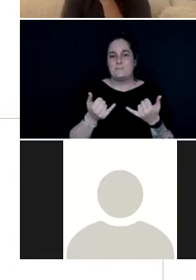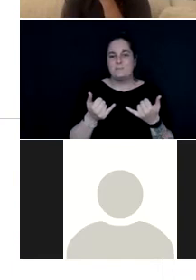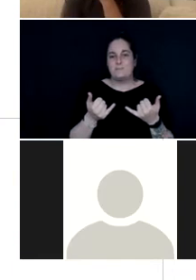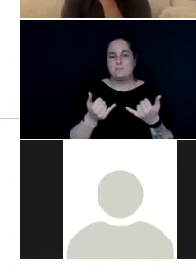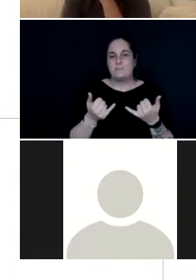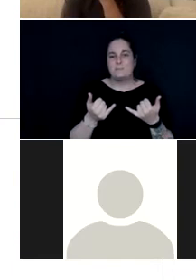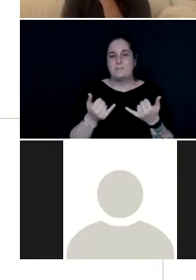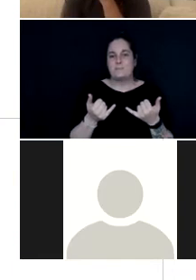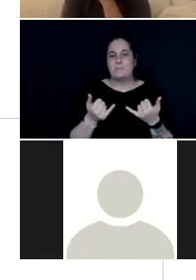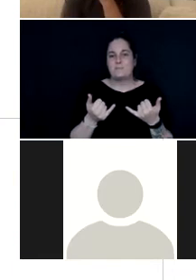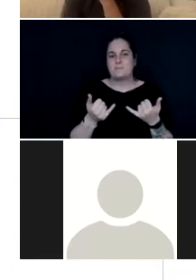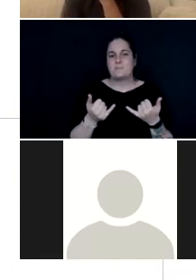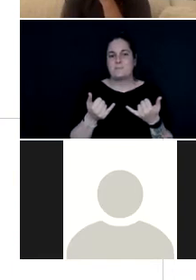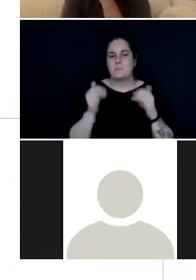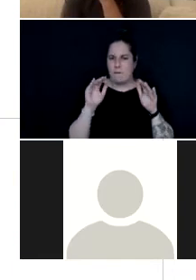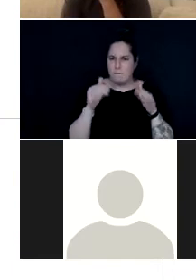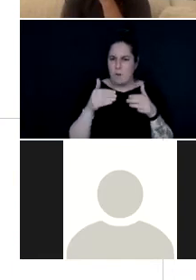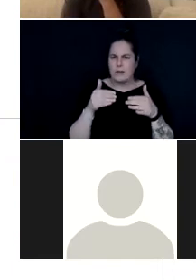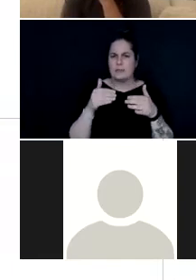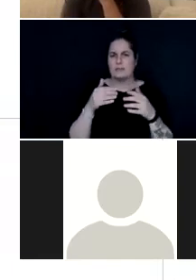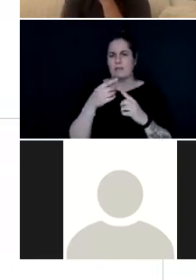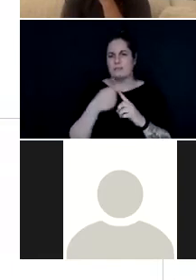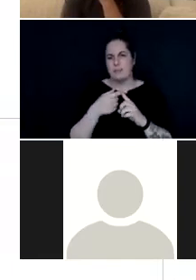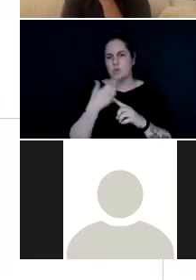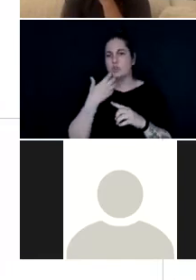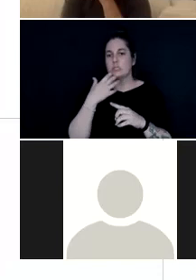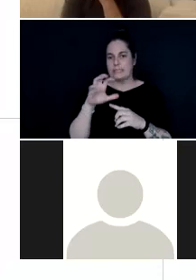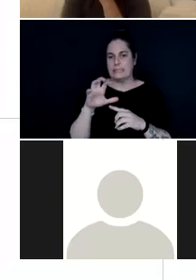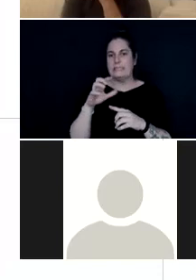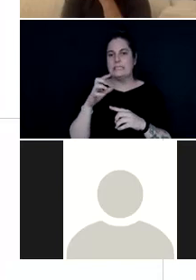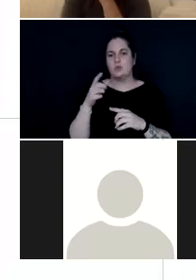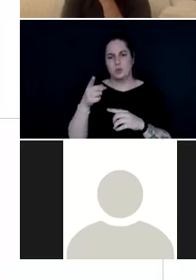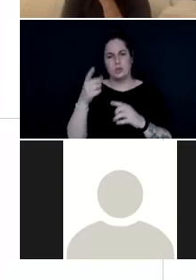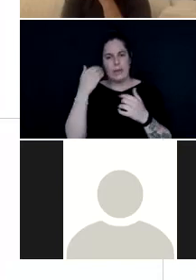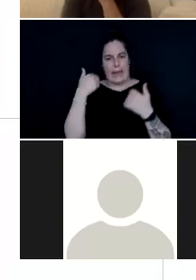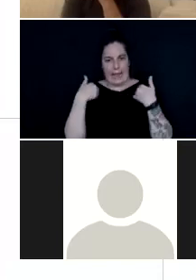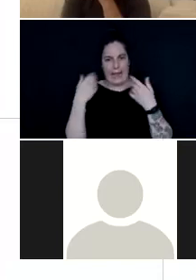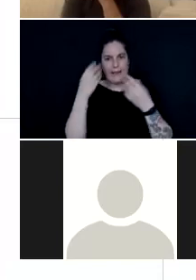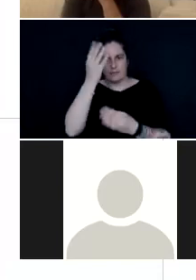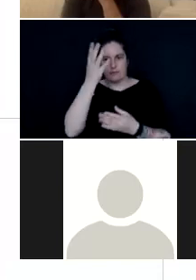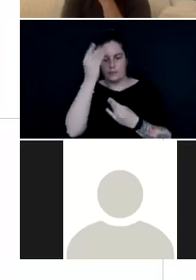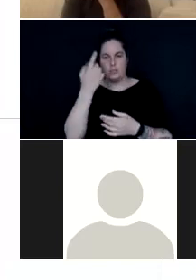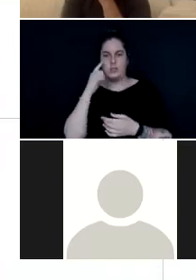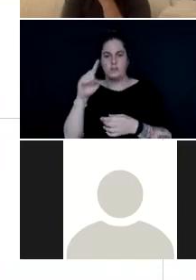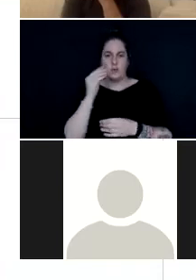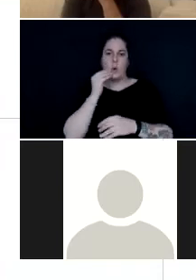thermodynamics. So that you would have what you need to tackle the assignments.